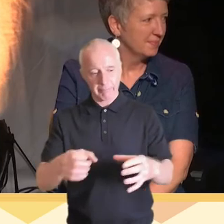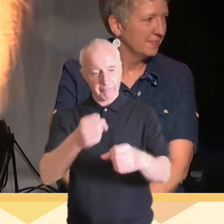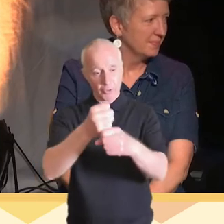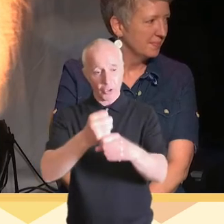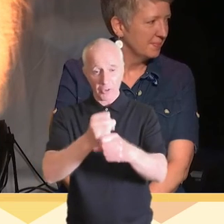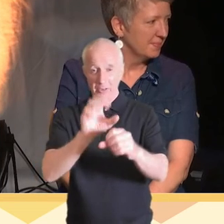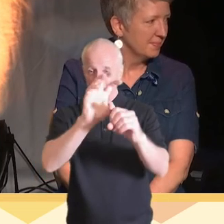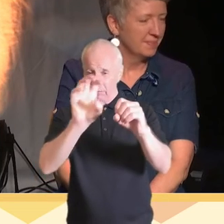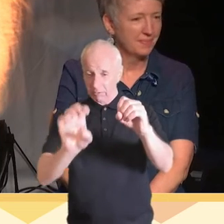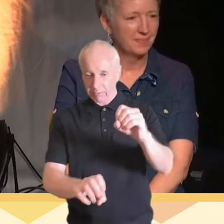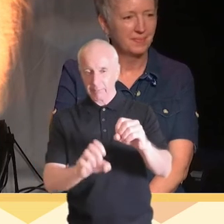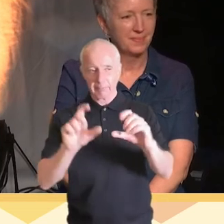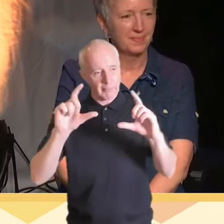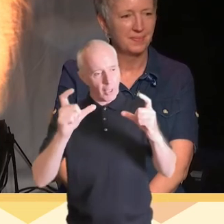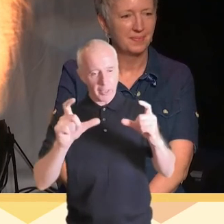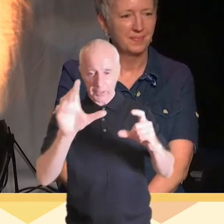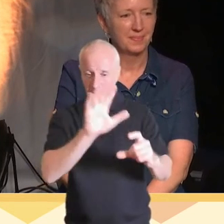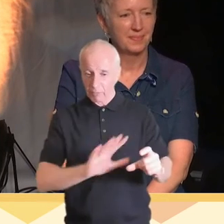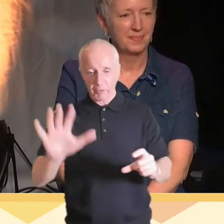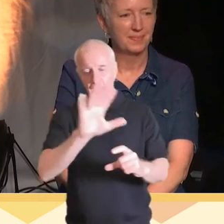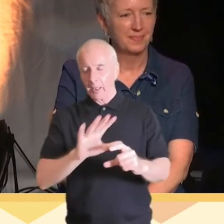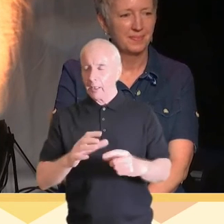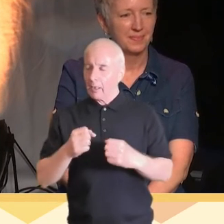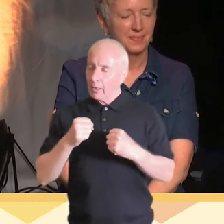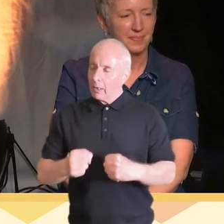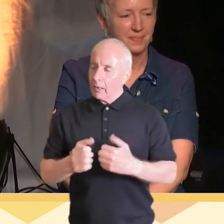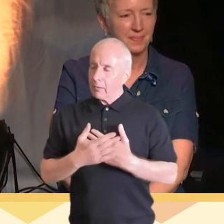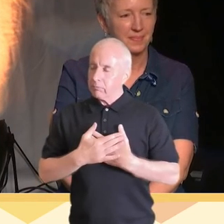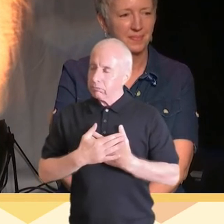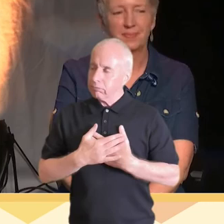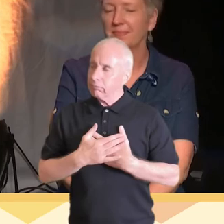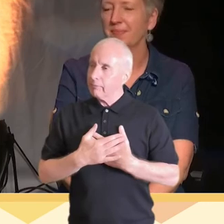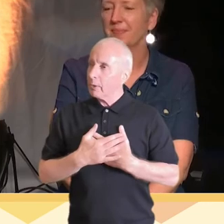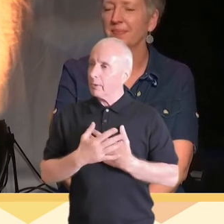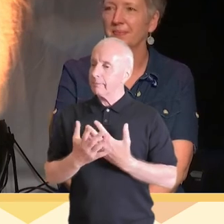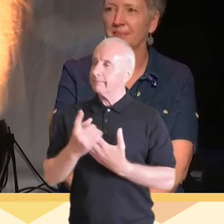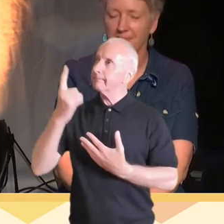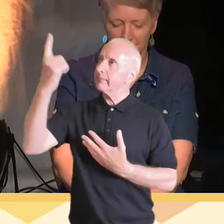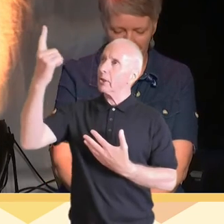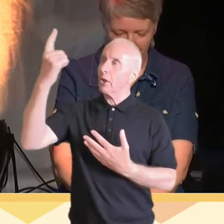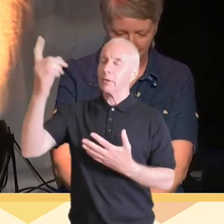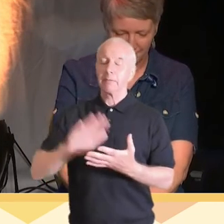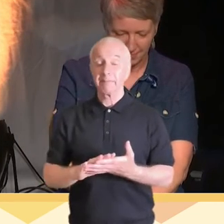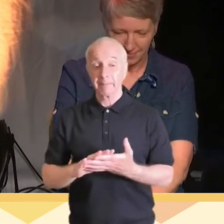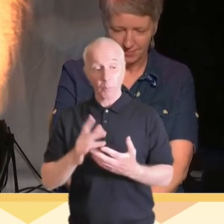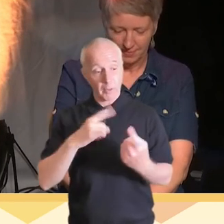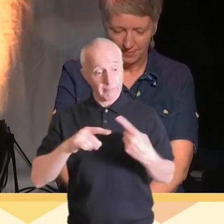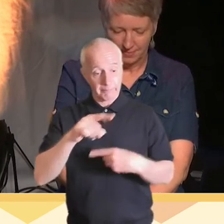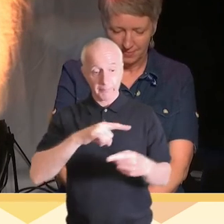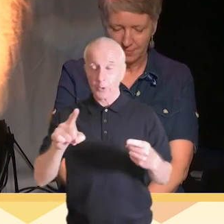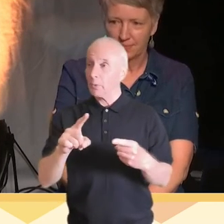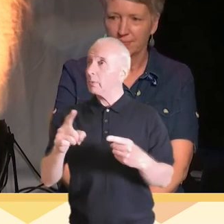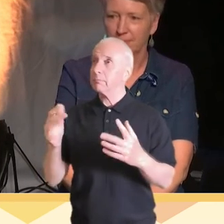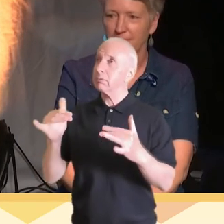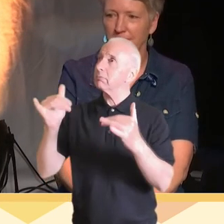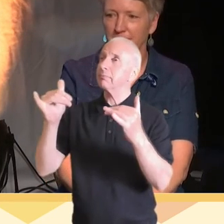are passionate about being part of the mission of God. That's who we are. And I want to just help us celebrate that now as we watch